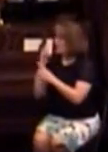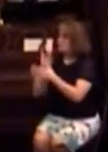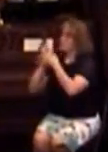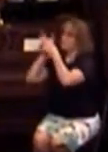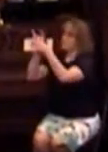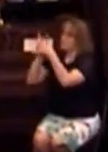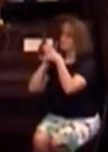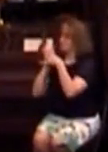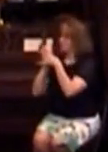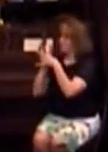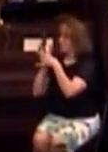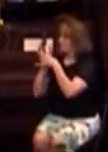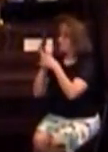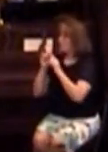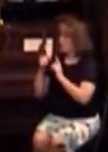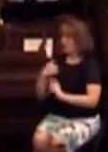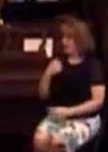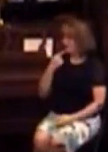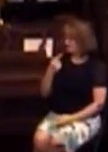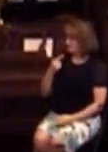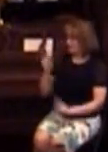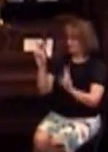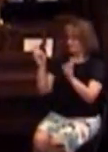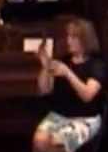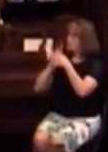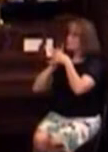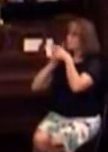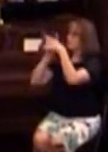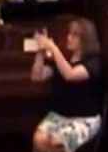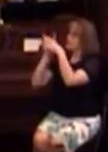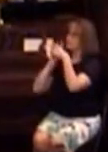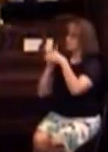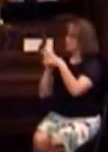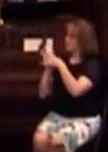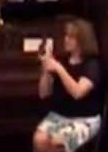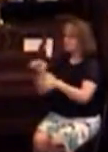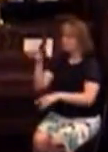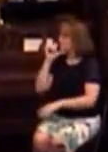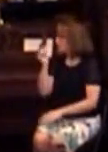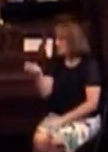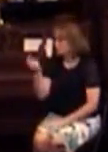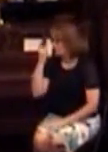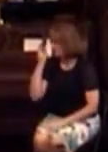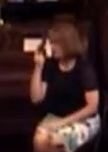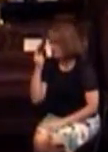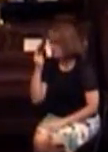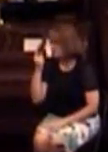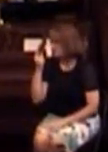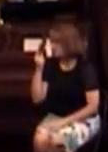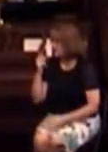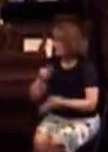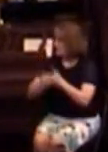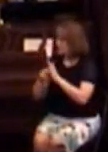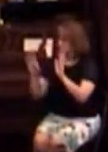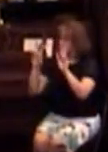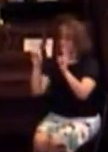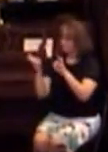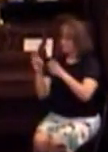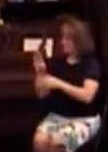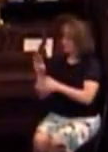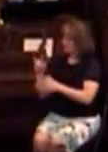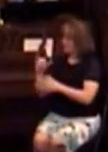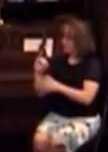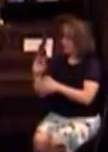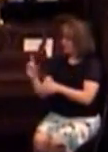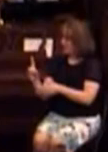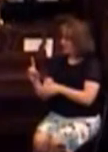talking about. And you're blind. I'd like you to take a walk and say, God, how am I blind? And he might reveal to you, you don't